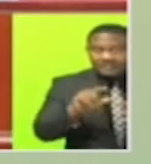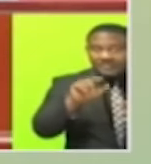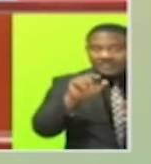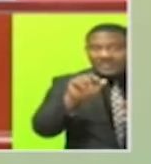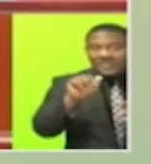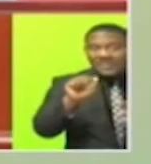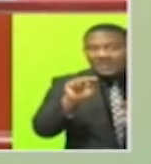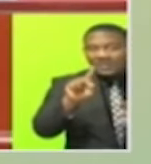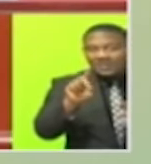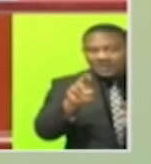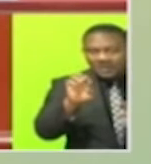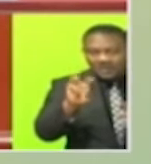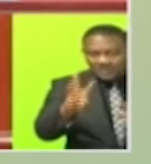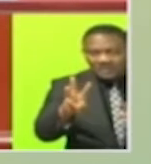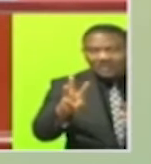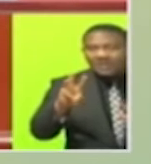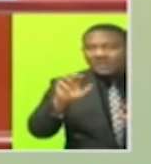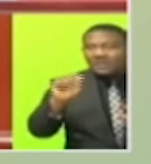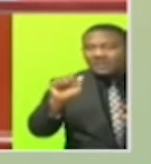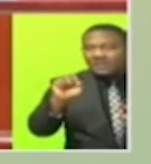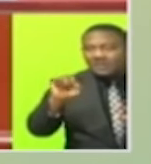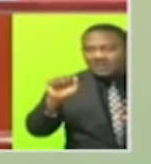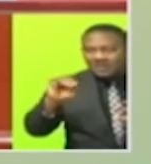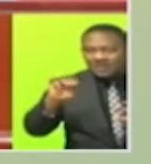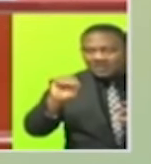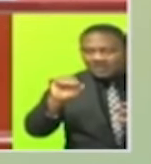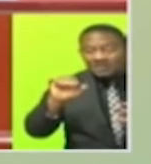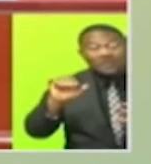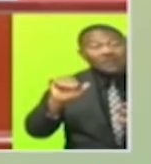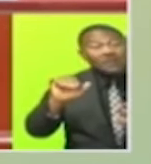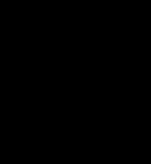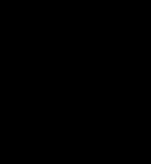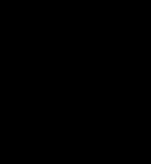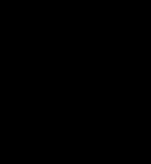the decision, the declaration, the order made by the Speaker of Parliament is void ab initio.